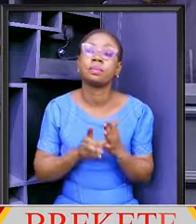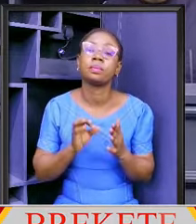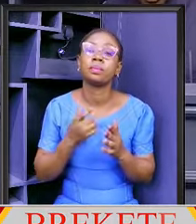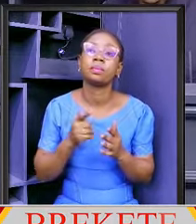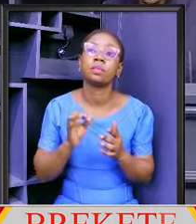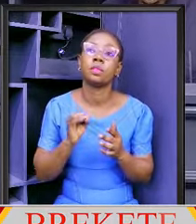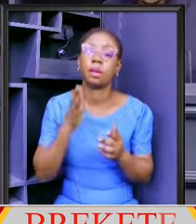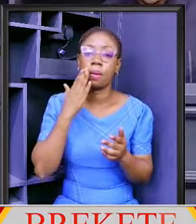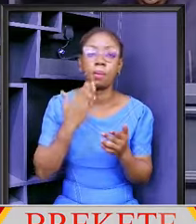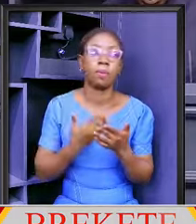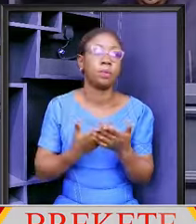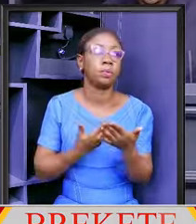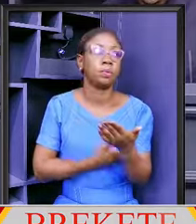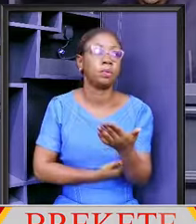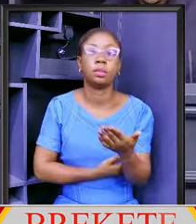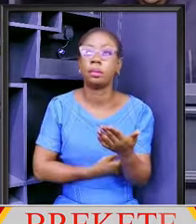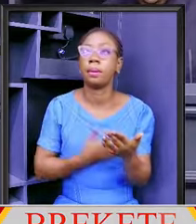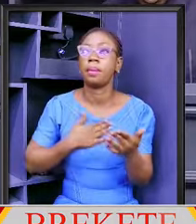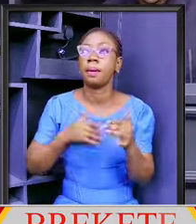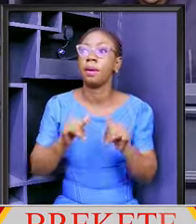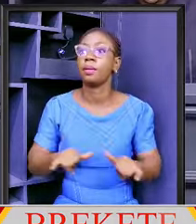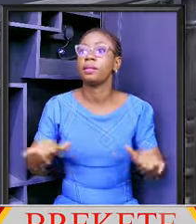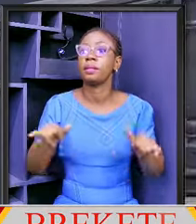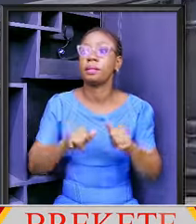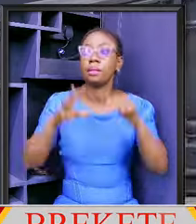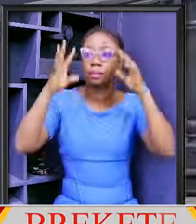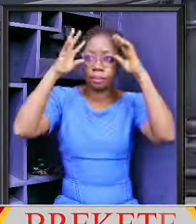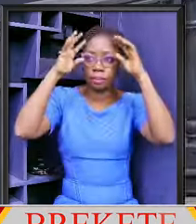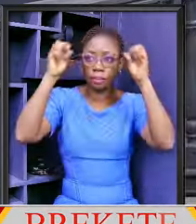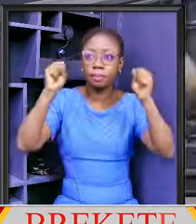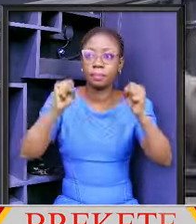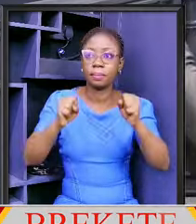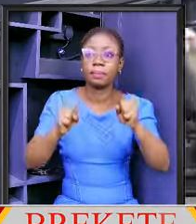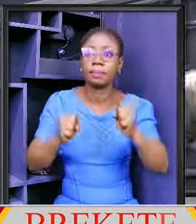good morning, my ordinary president. When I hear the